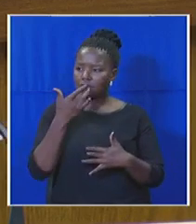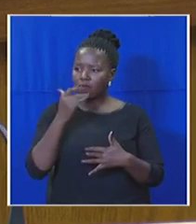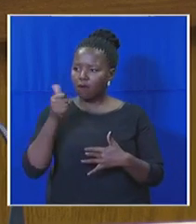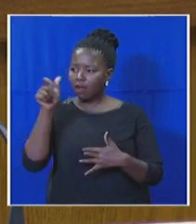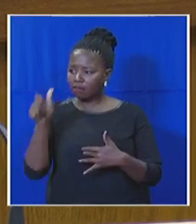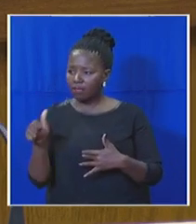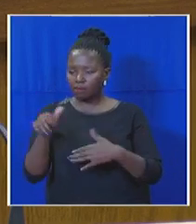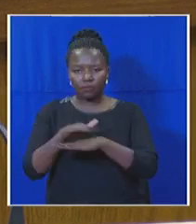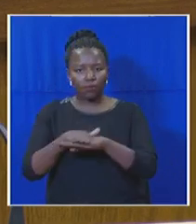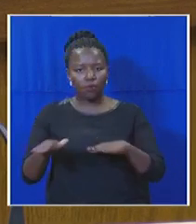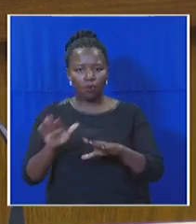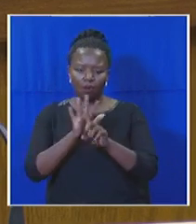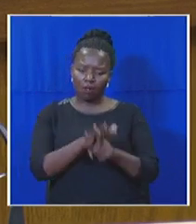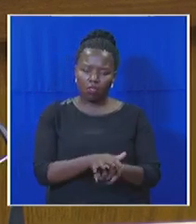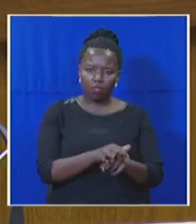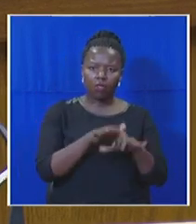or prejudice.